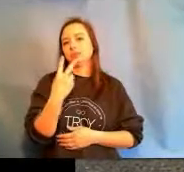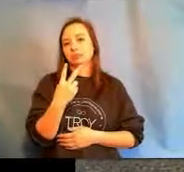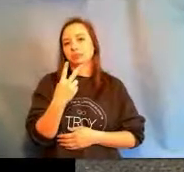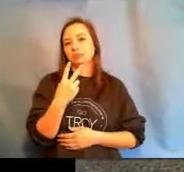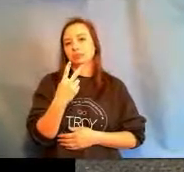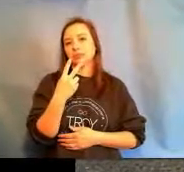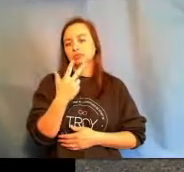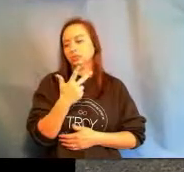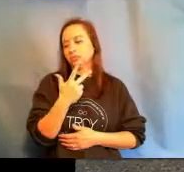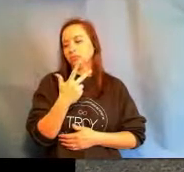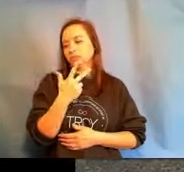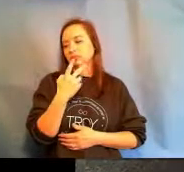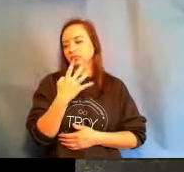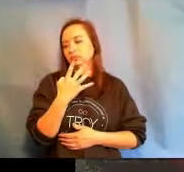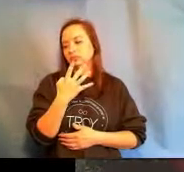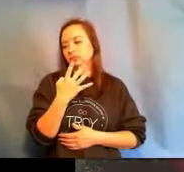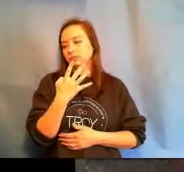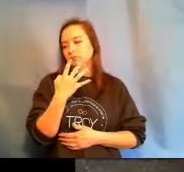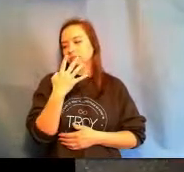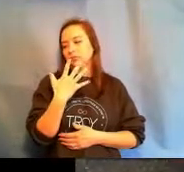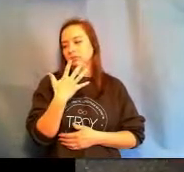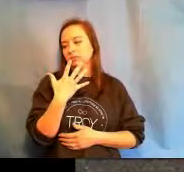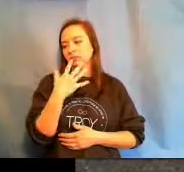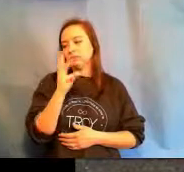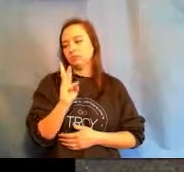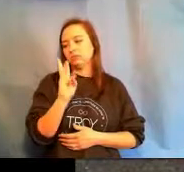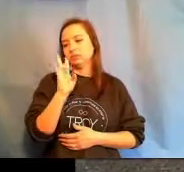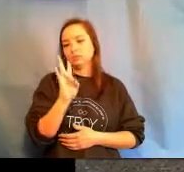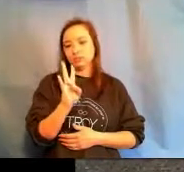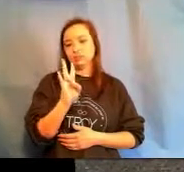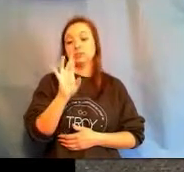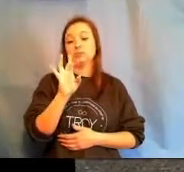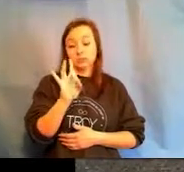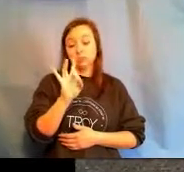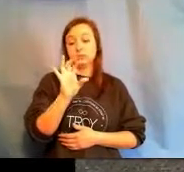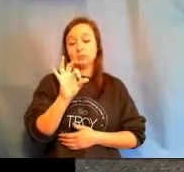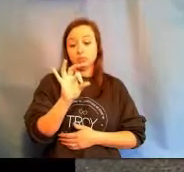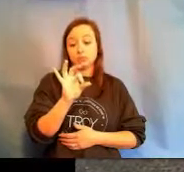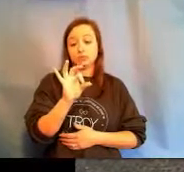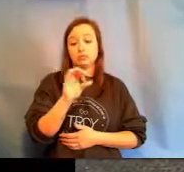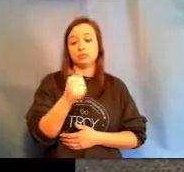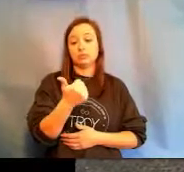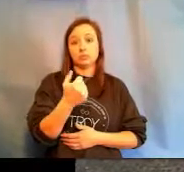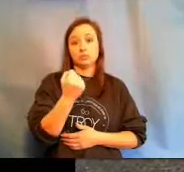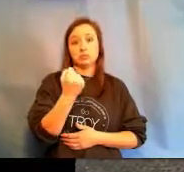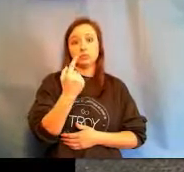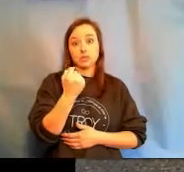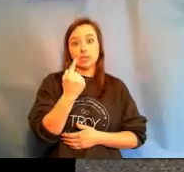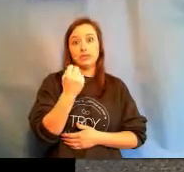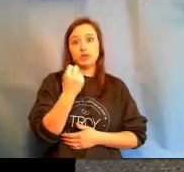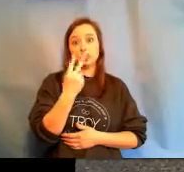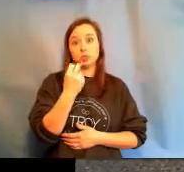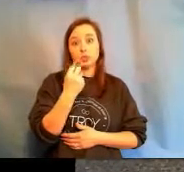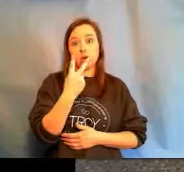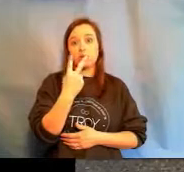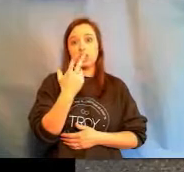1, 2, 3, 4, 5, 6, 7, 8, 9, 10,